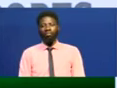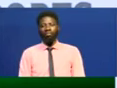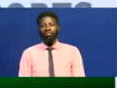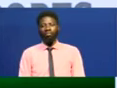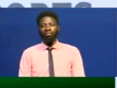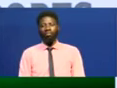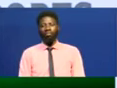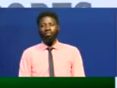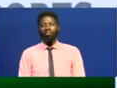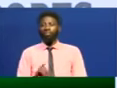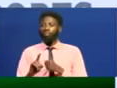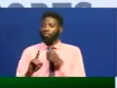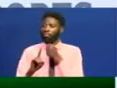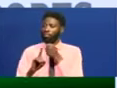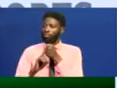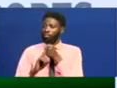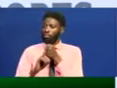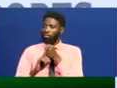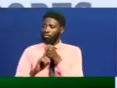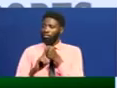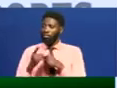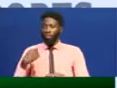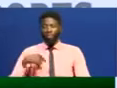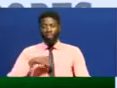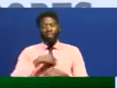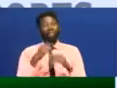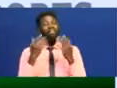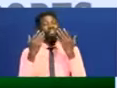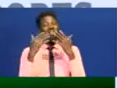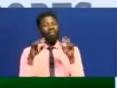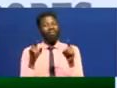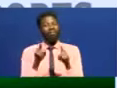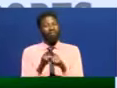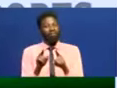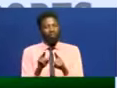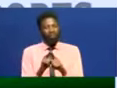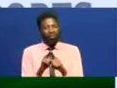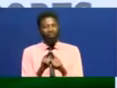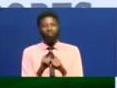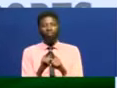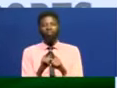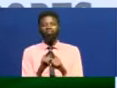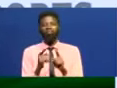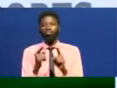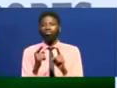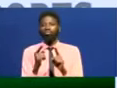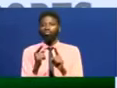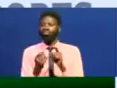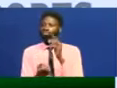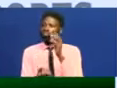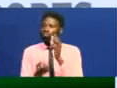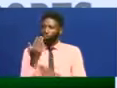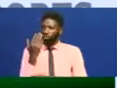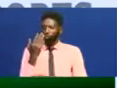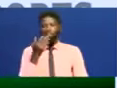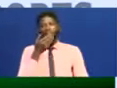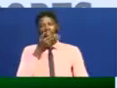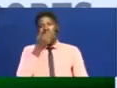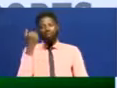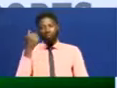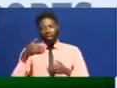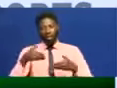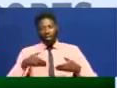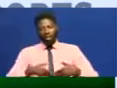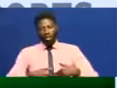Number six, we have put in place what you are calling the Better Young People's Agenda, an agenda for young